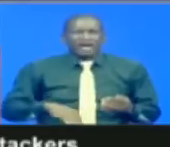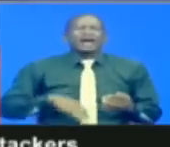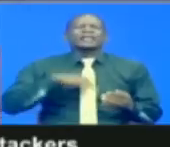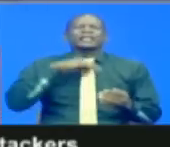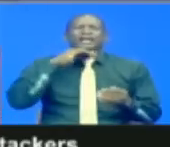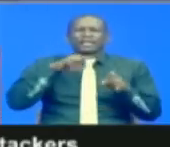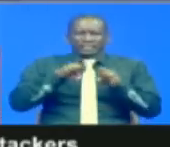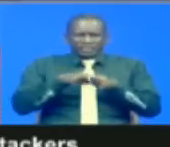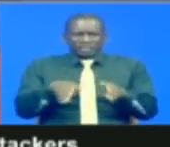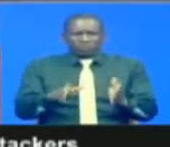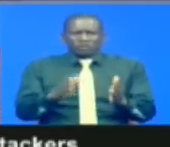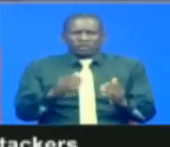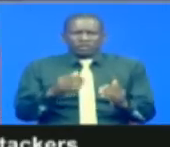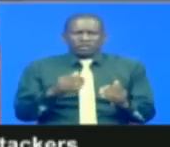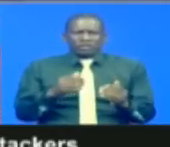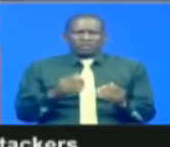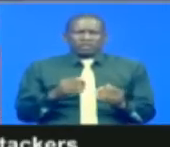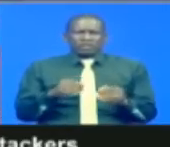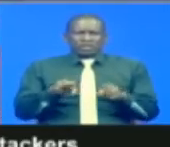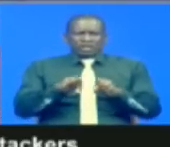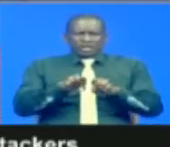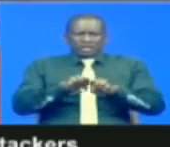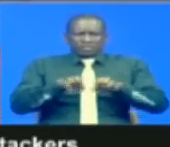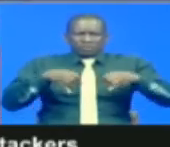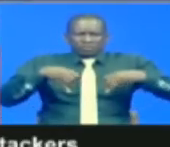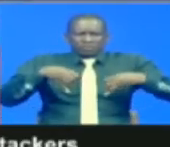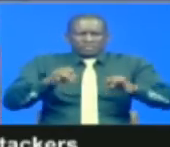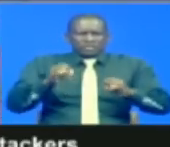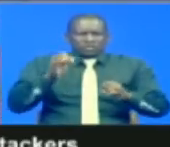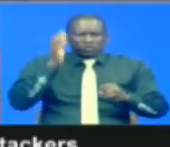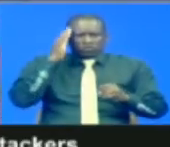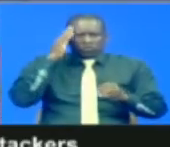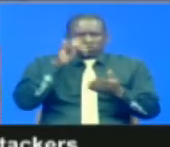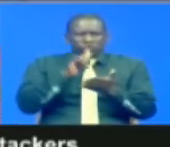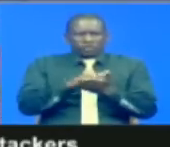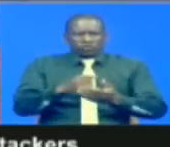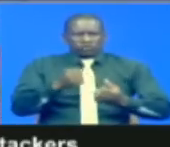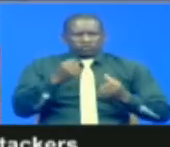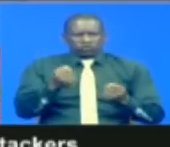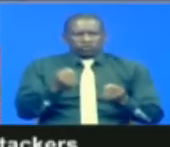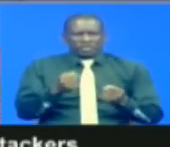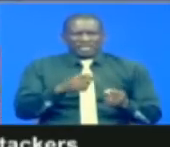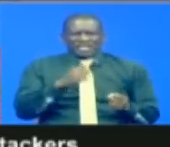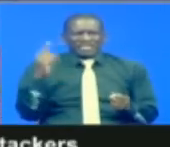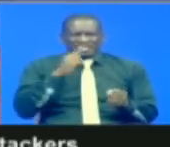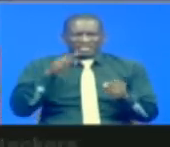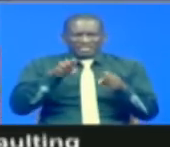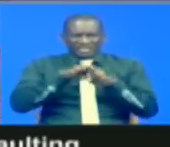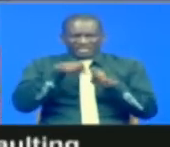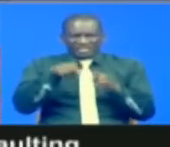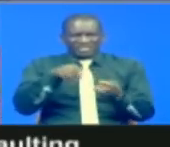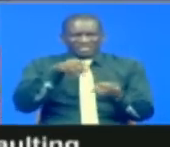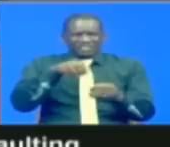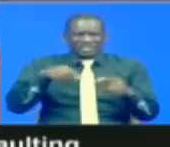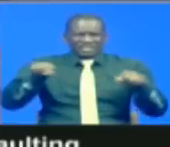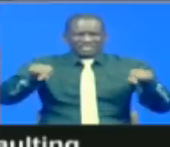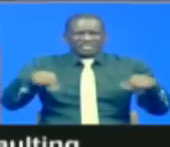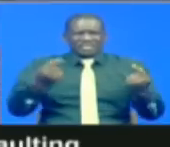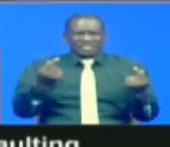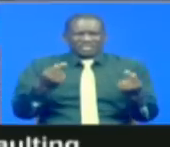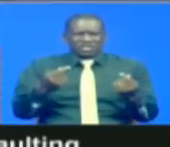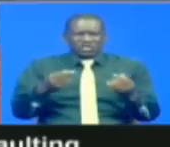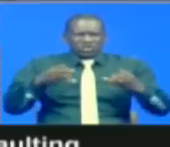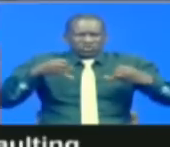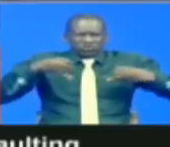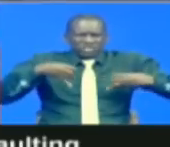way. I find strength in knowing that you were selfless, even at the point of such a risky attack. You tried to